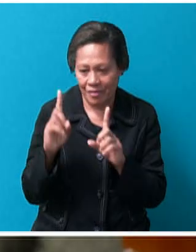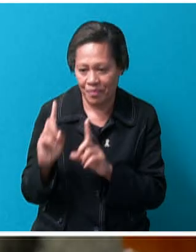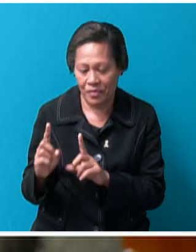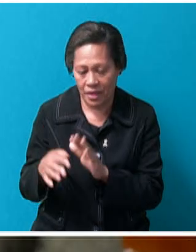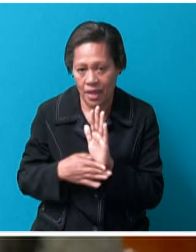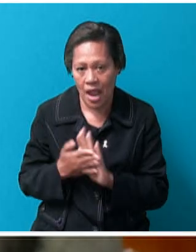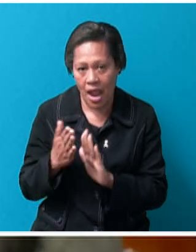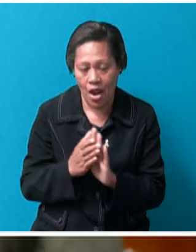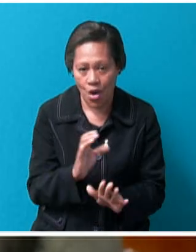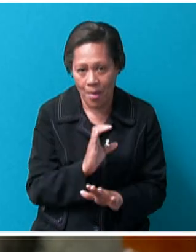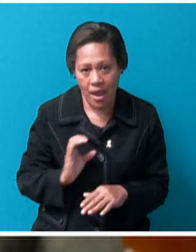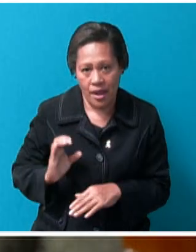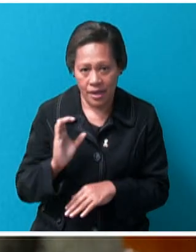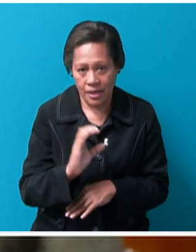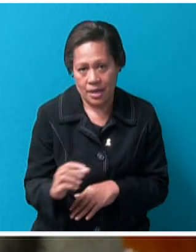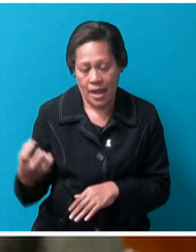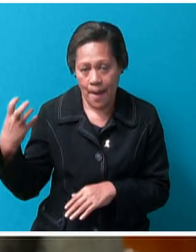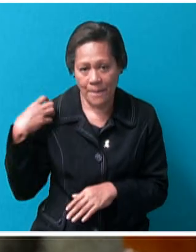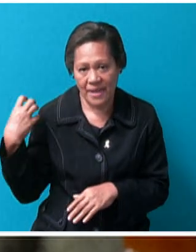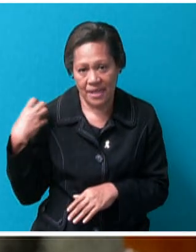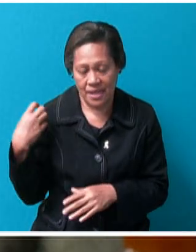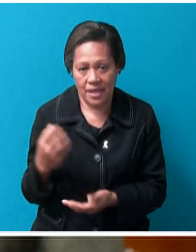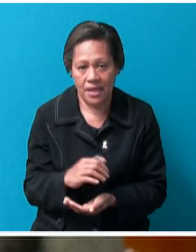embassy, or consulate.